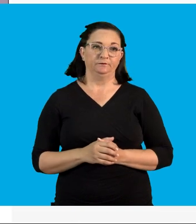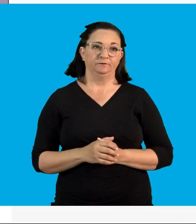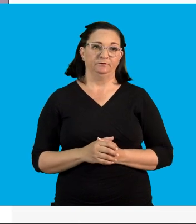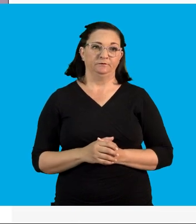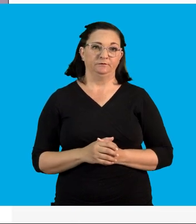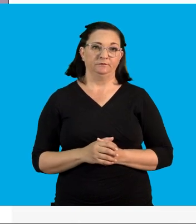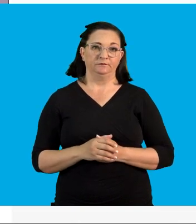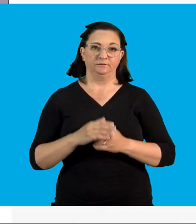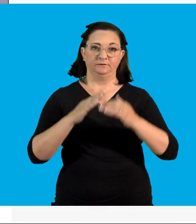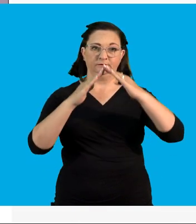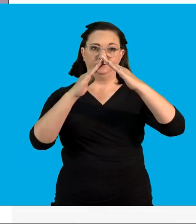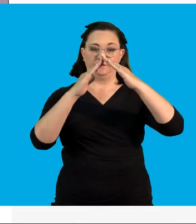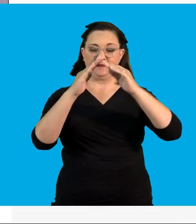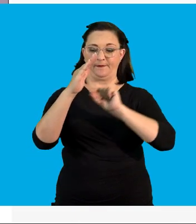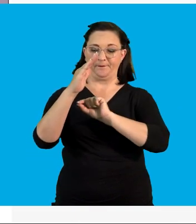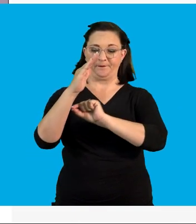Let's pin it down.